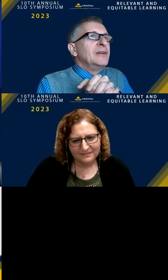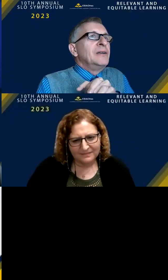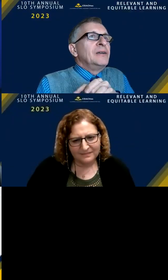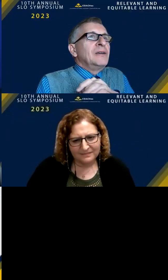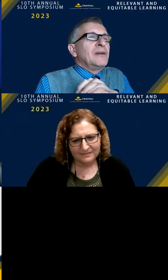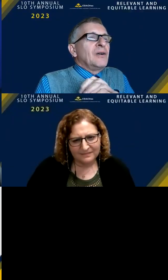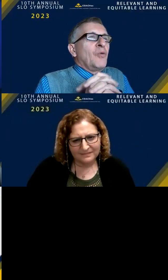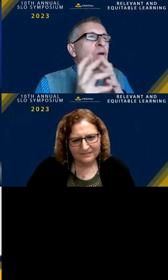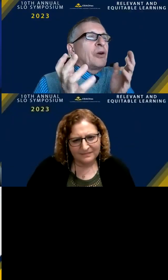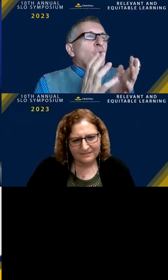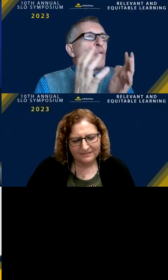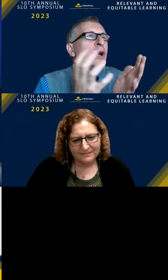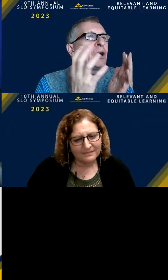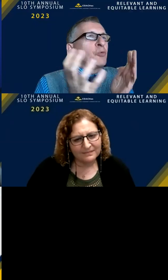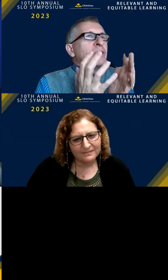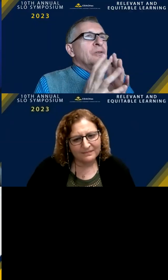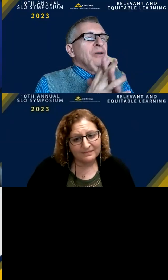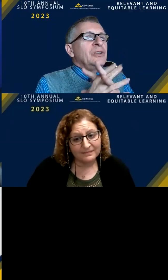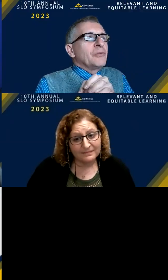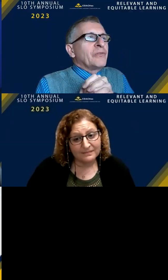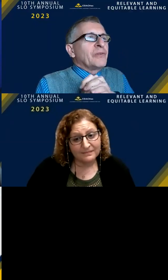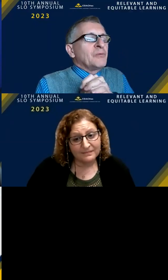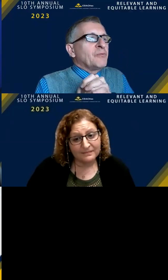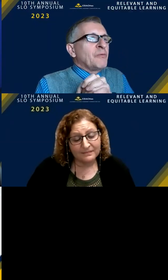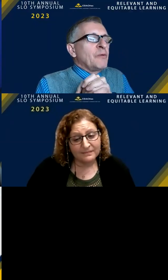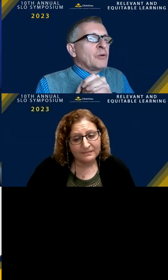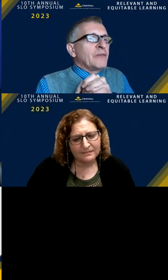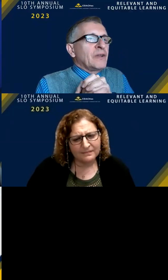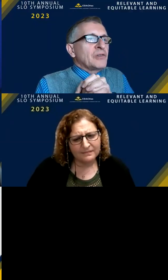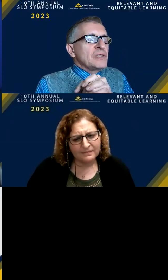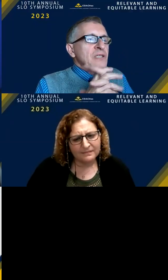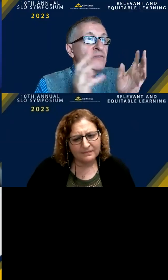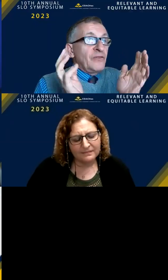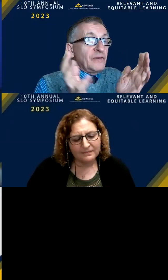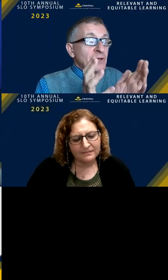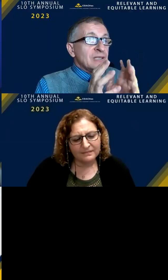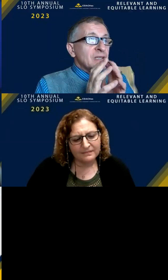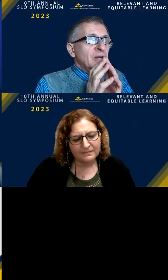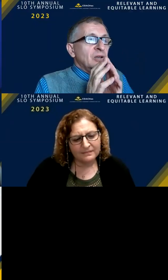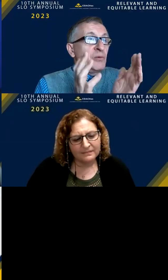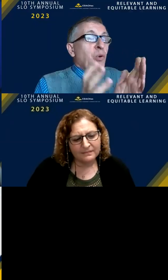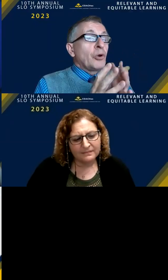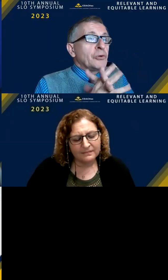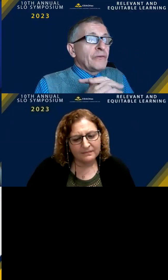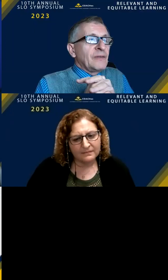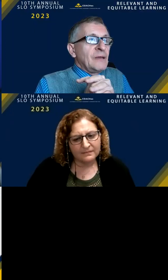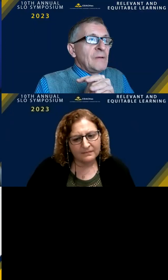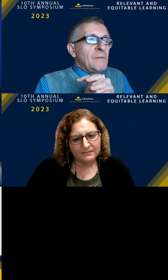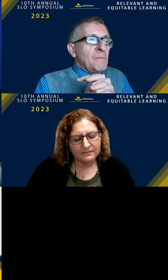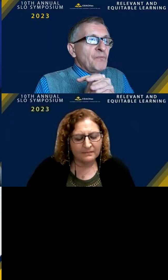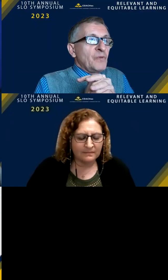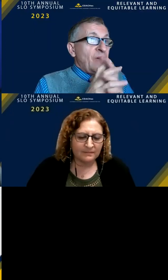public? Where are we in those with those discussions? If students,